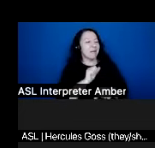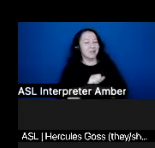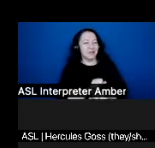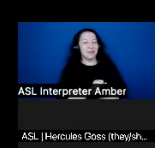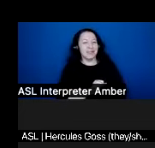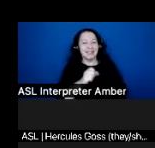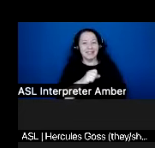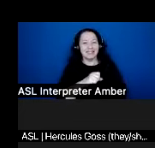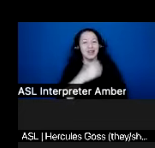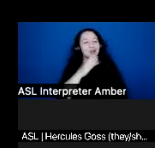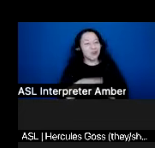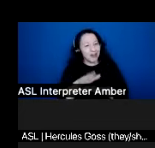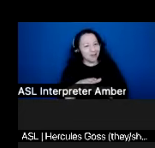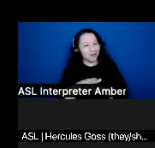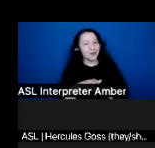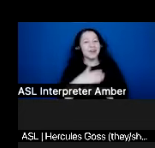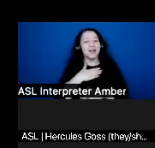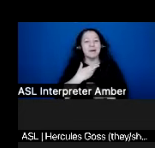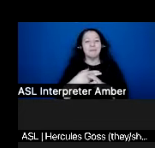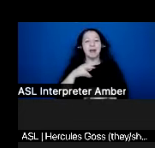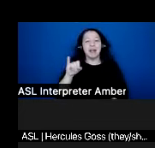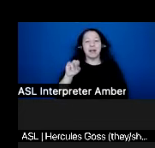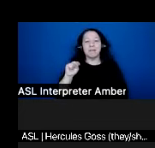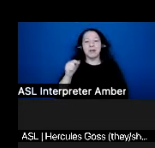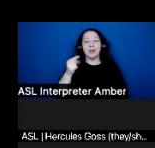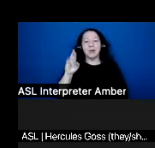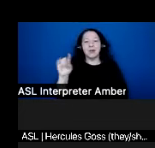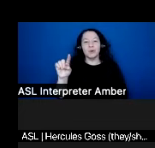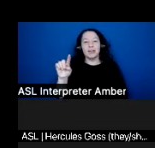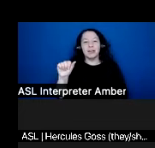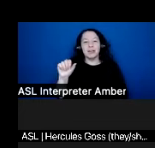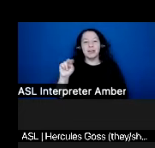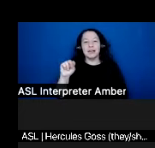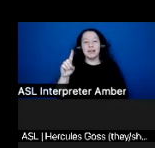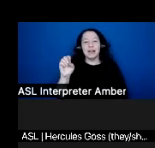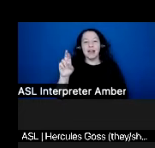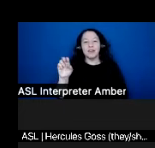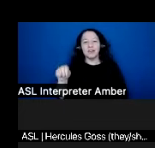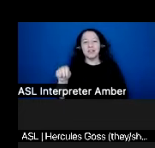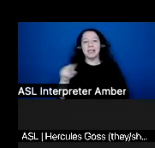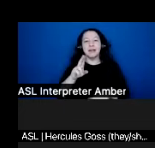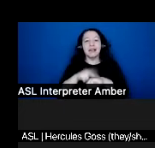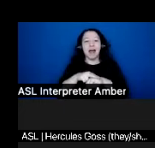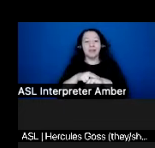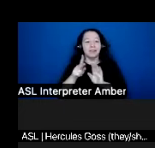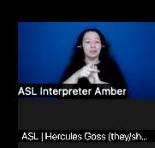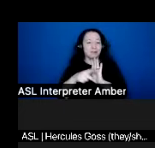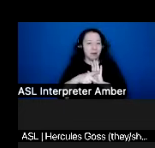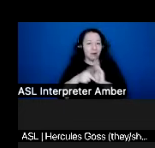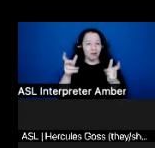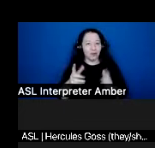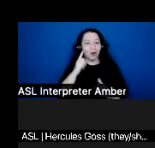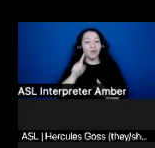Good afternoon. My name is Ingrid Anderson. I am the National Policy Director for MUSEC,